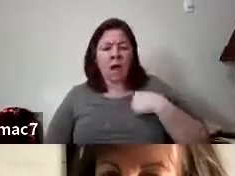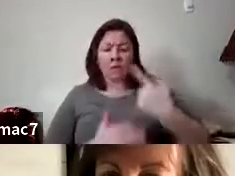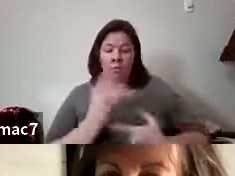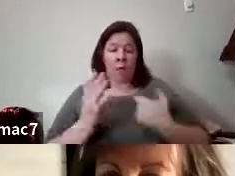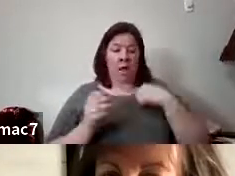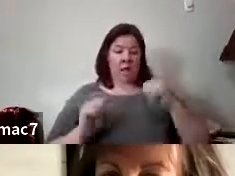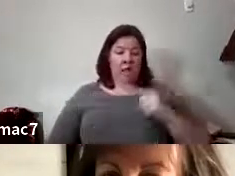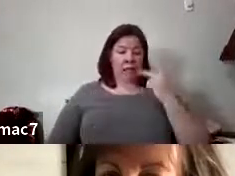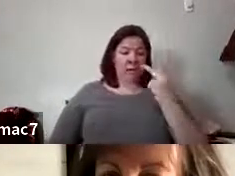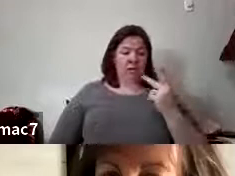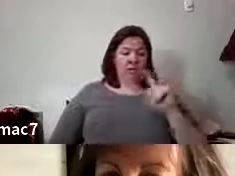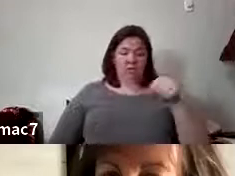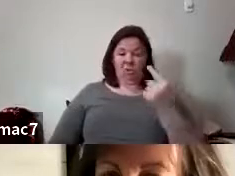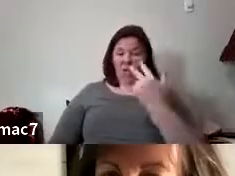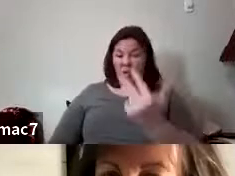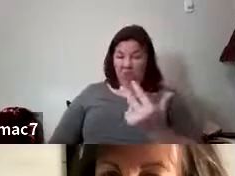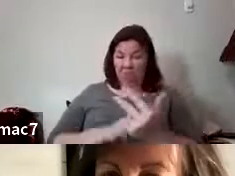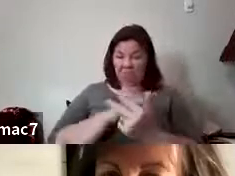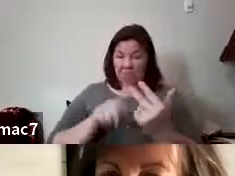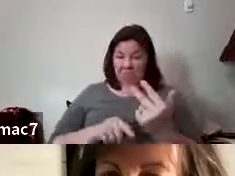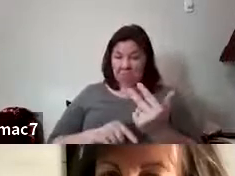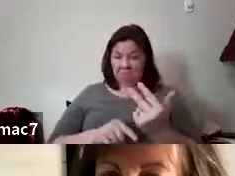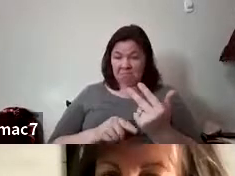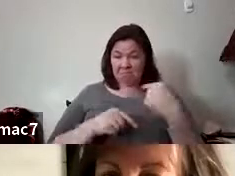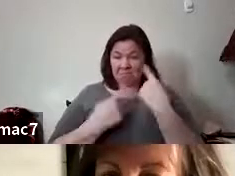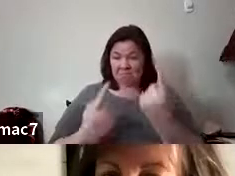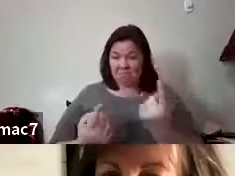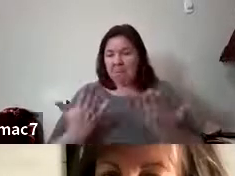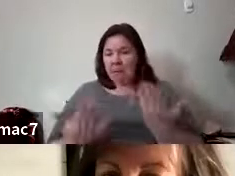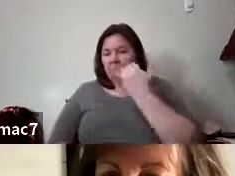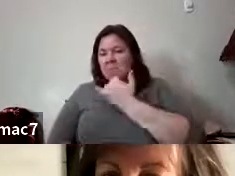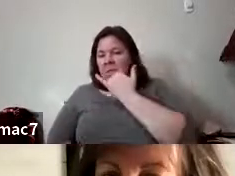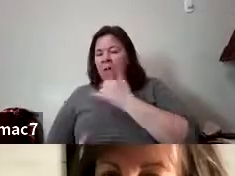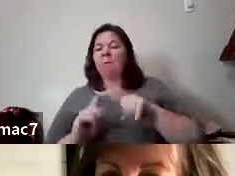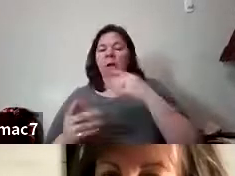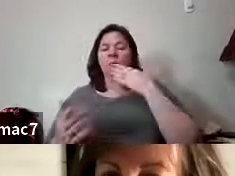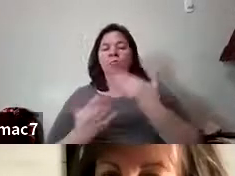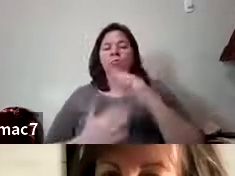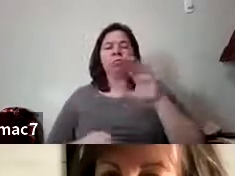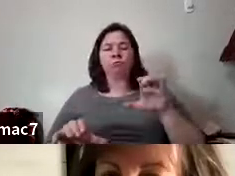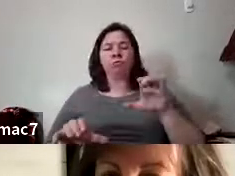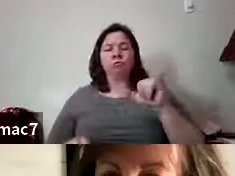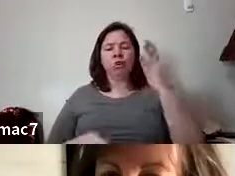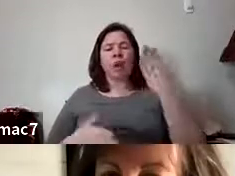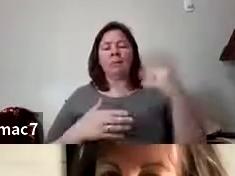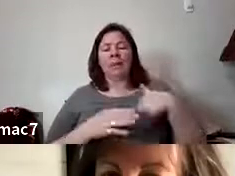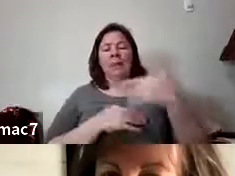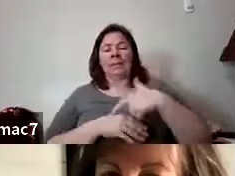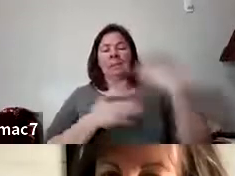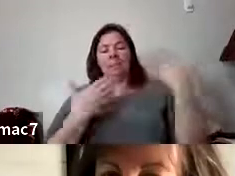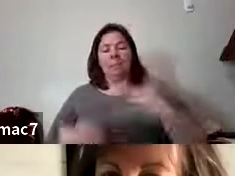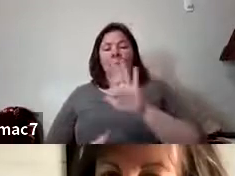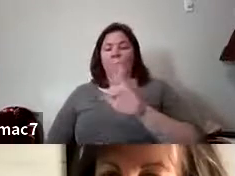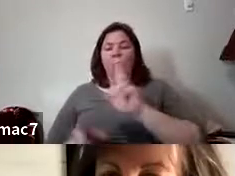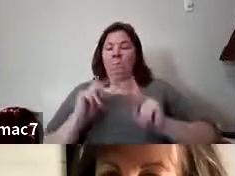can see, it's only 3 of you. I could be mistaken. But well done. And please, next time, bring your